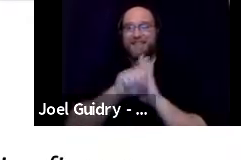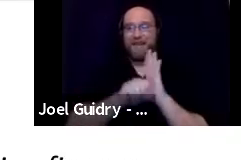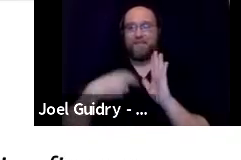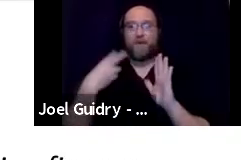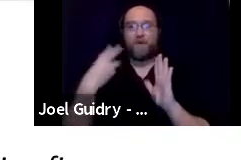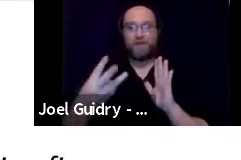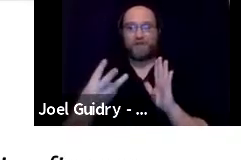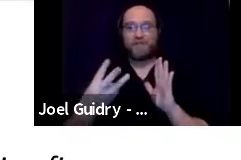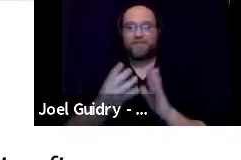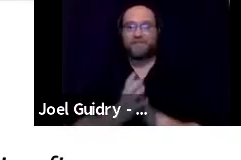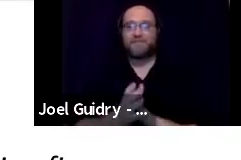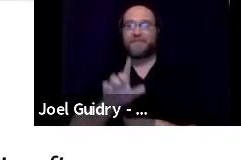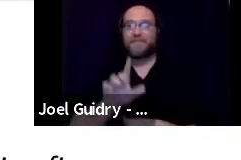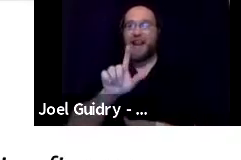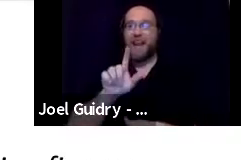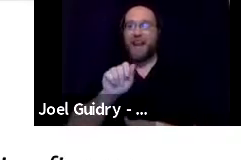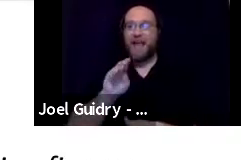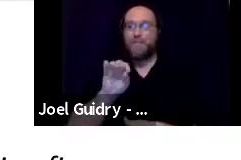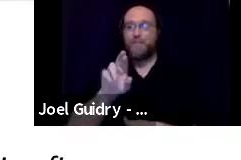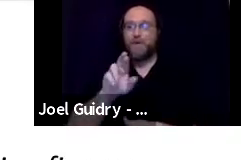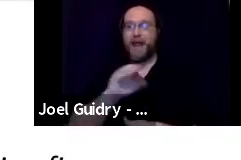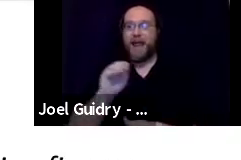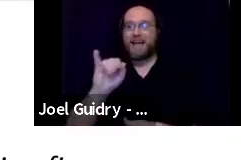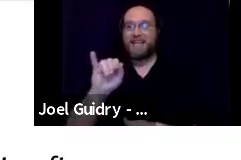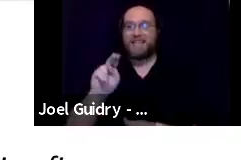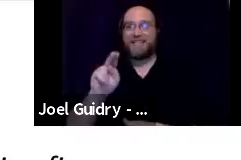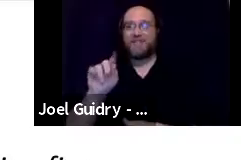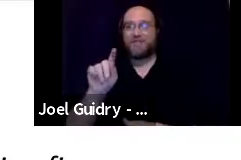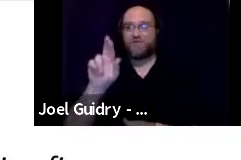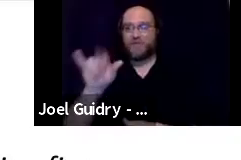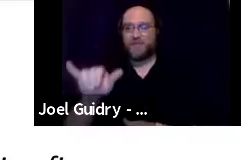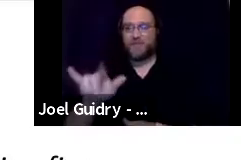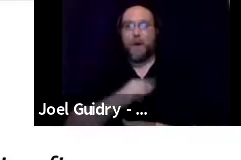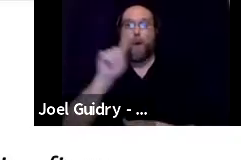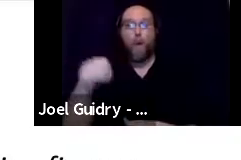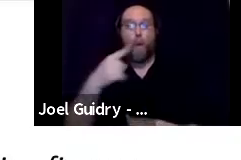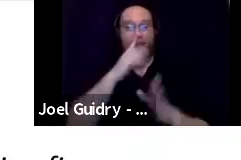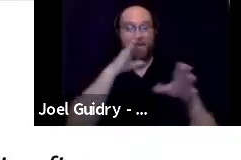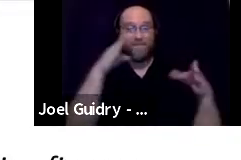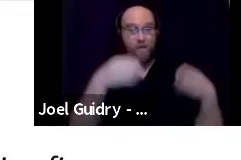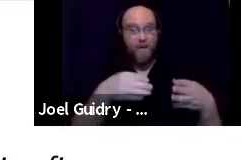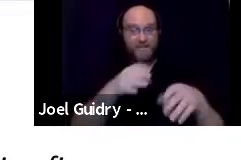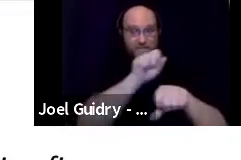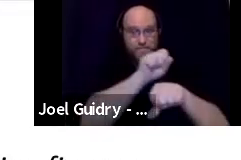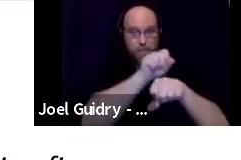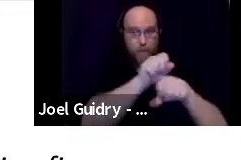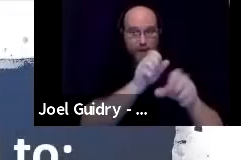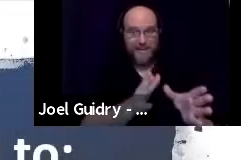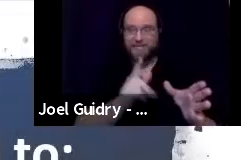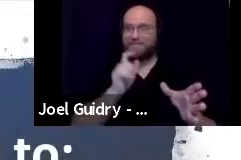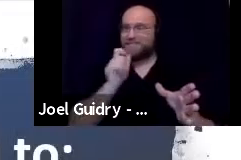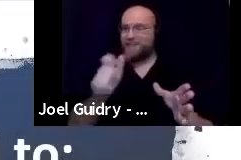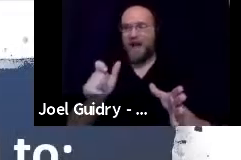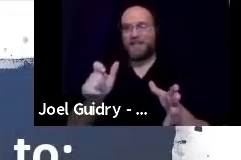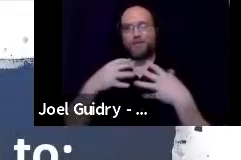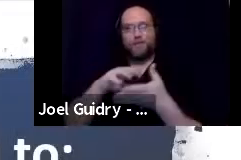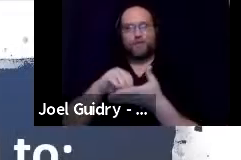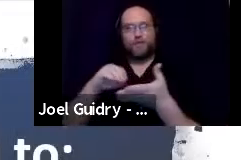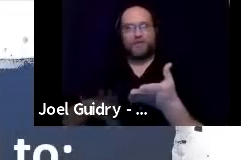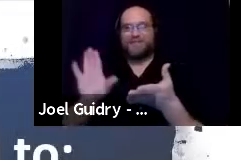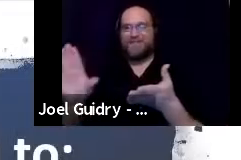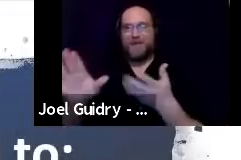is only focused on employees, not on safety of students. All right, next slide,